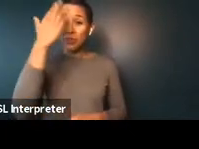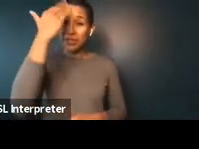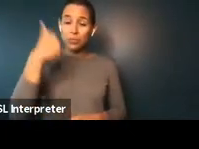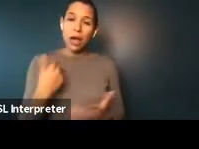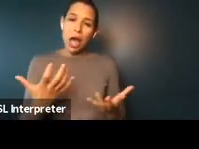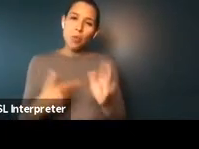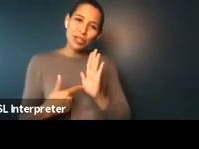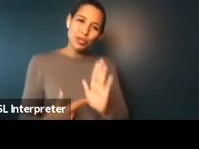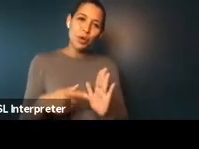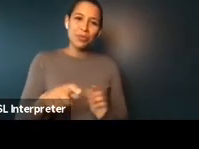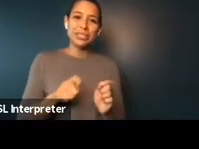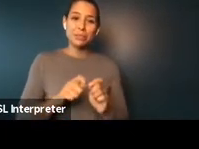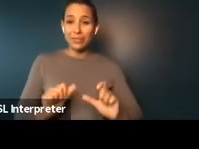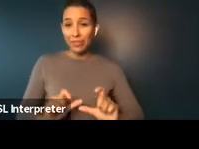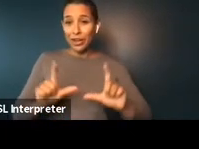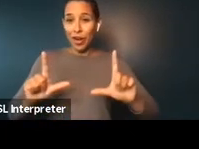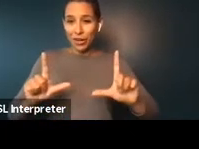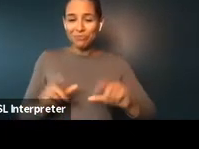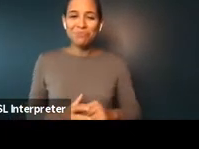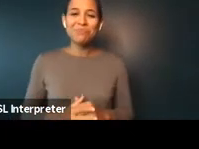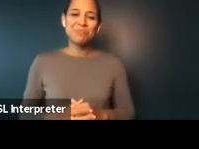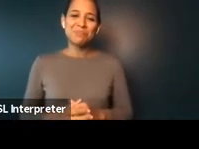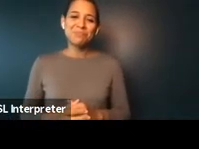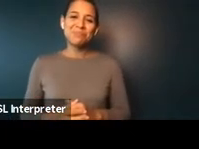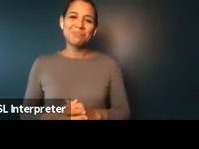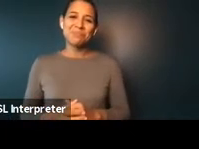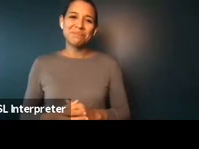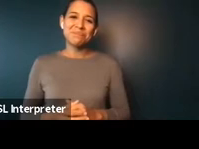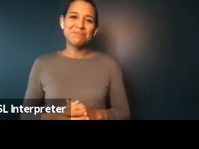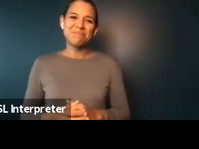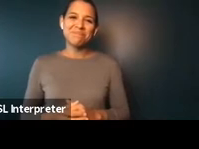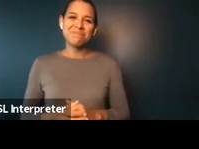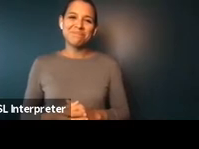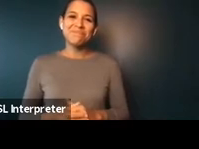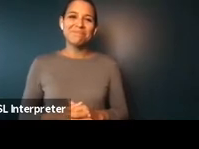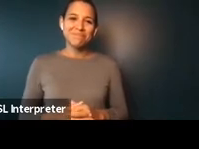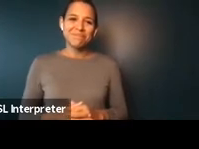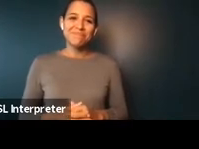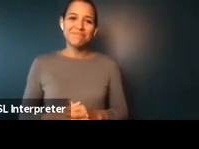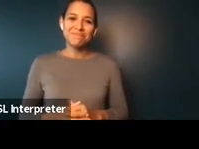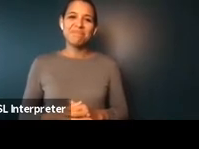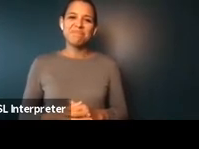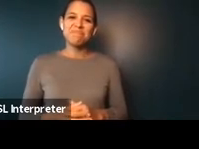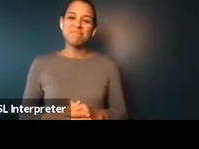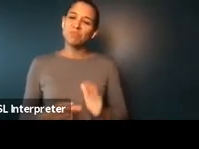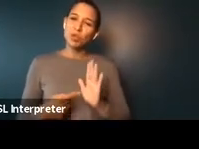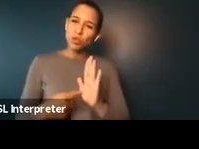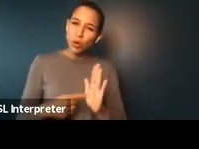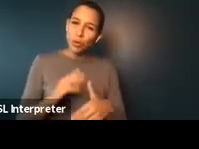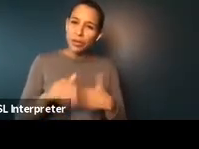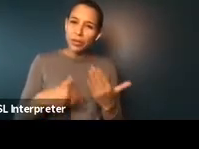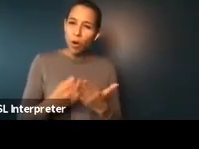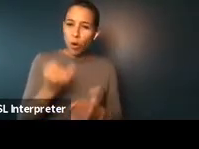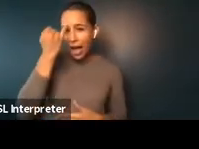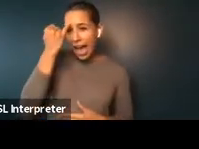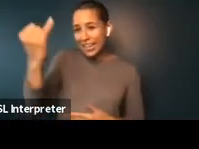particular piece is, um, how ideas of time and of language